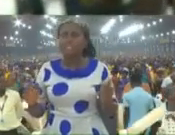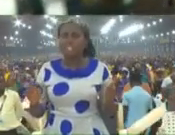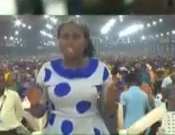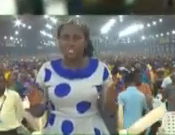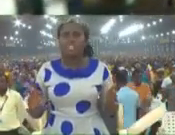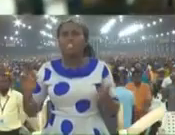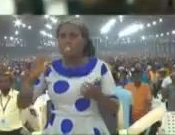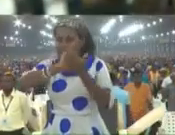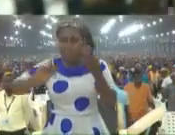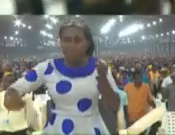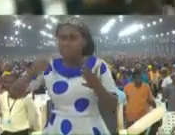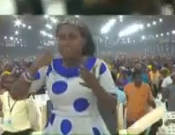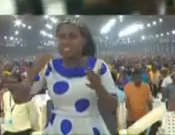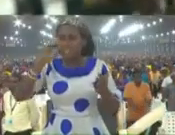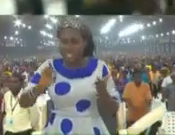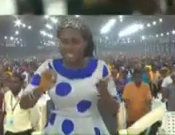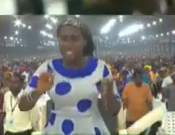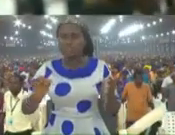Lift the siege.